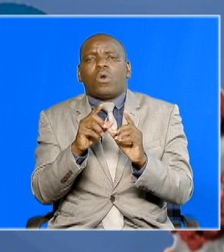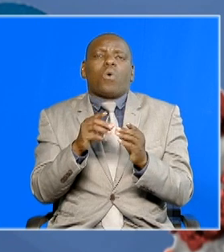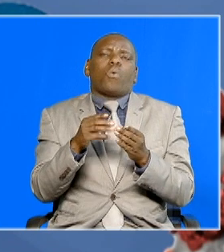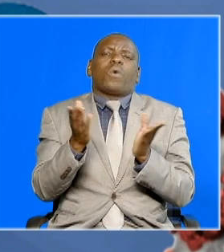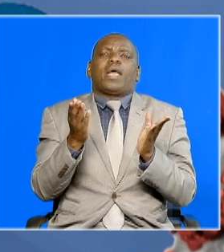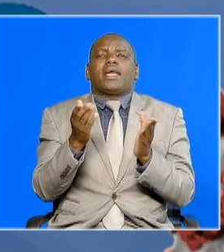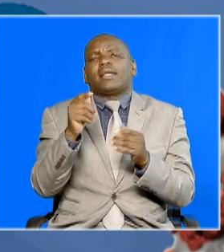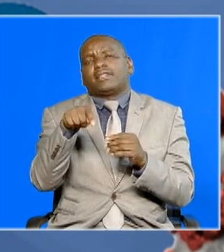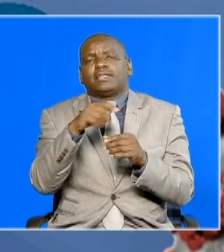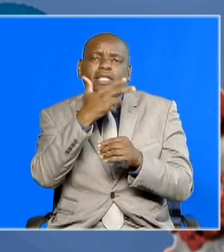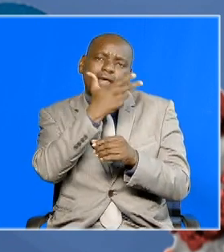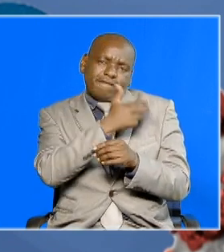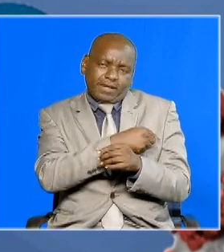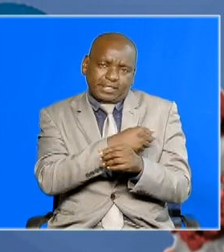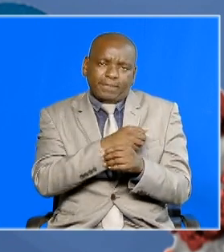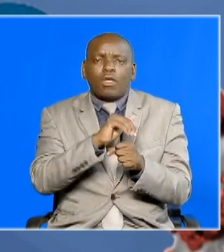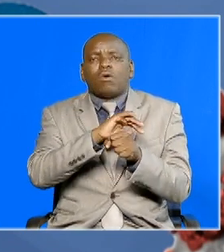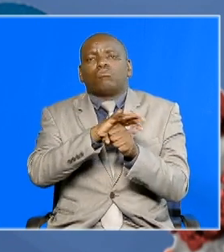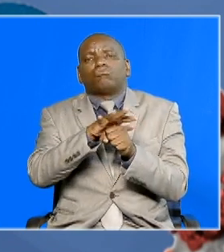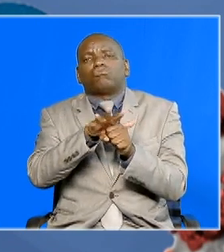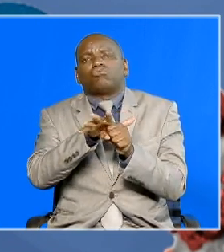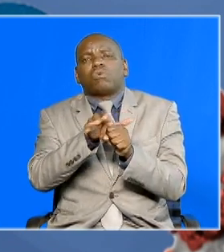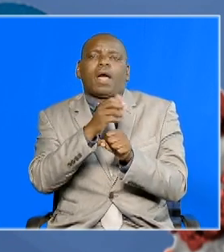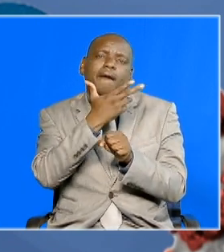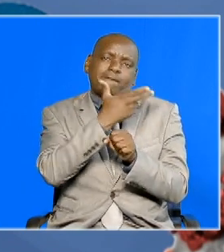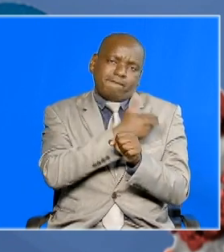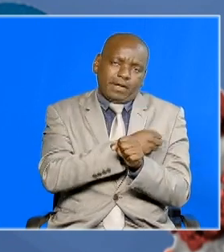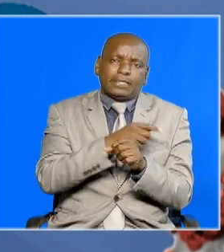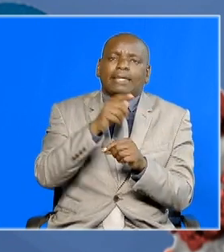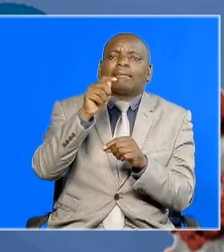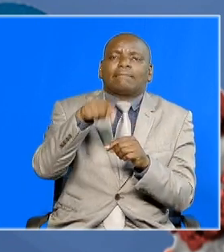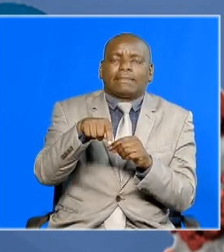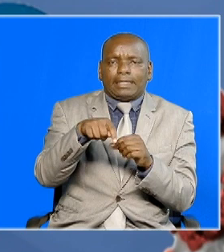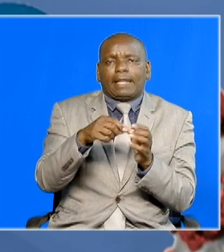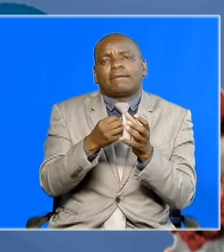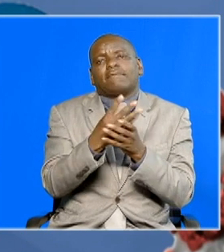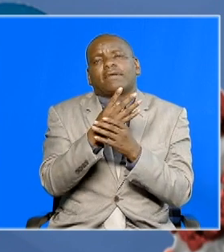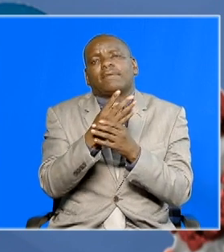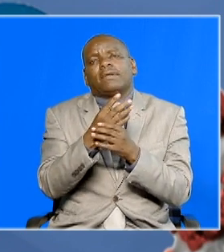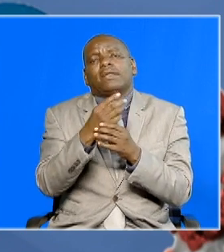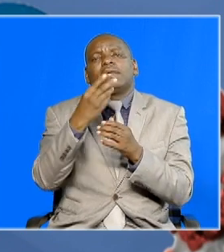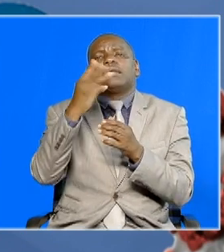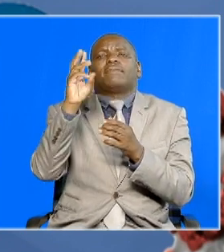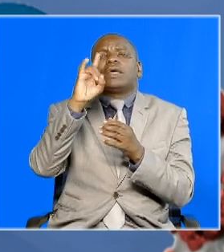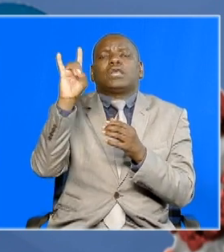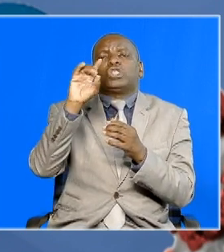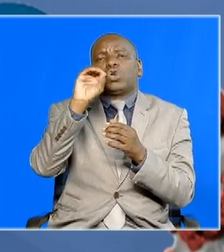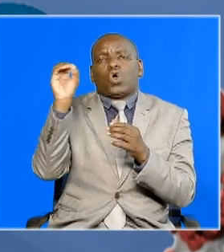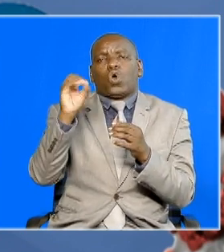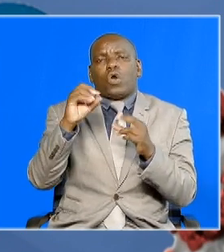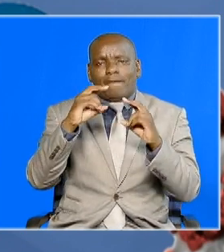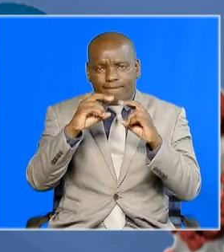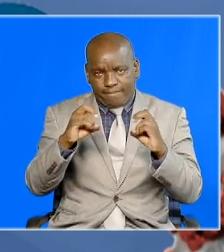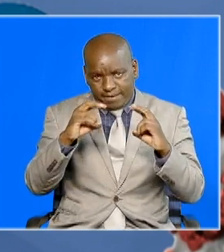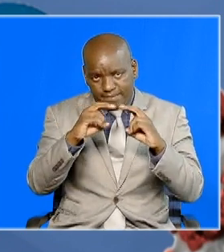Sinopharm vaccine? Well, COVID-19 vaccines that are currently in development and under WHO evaluation